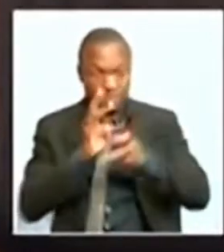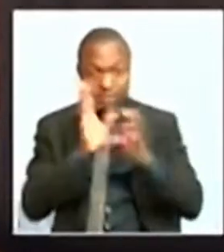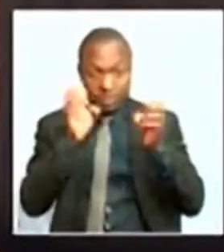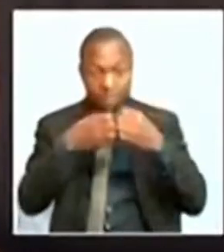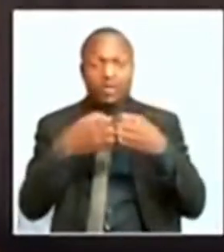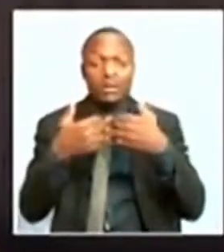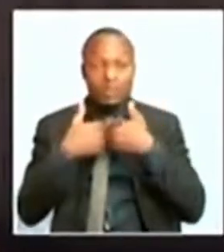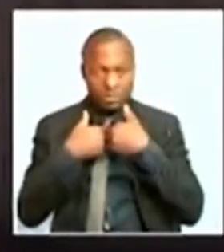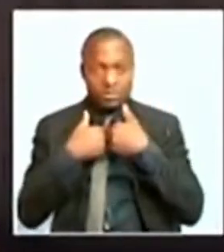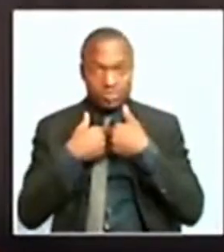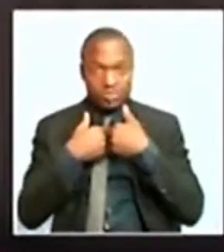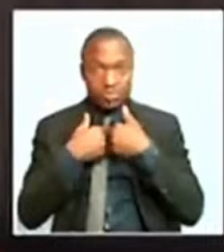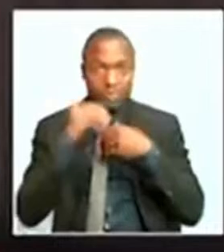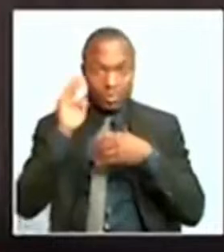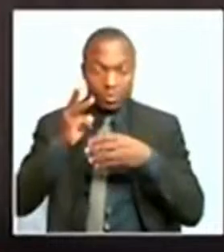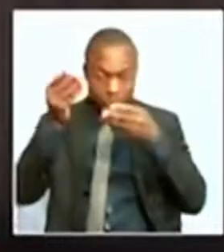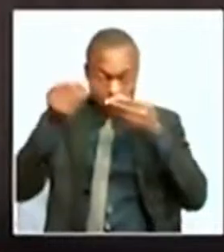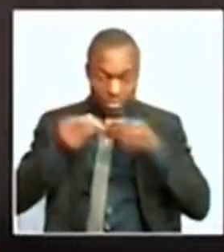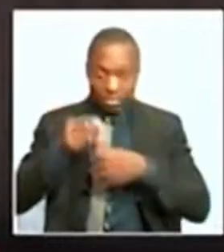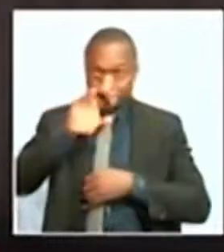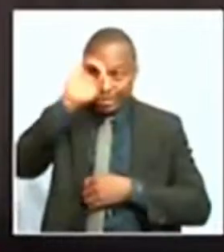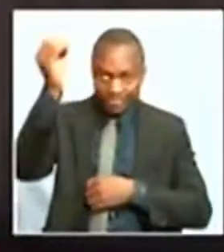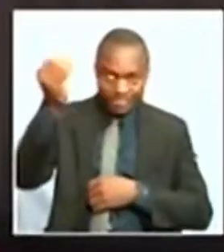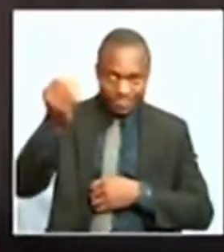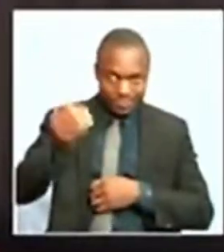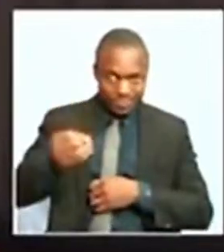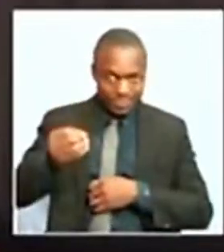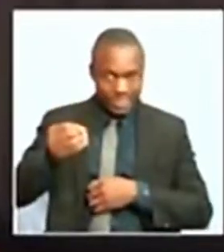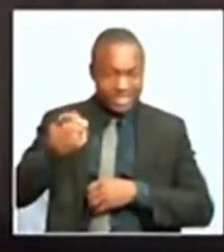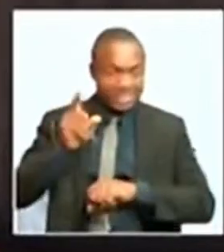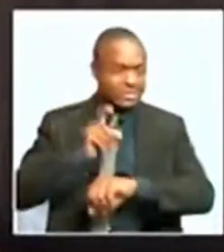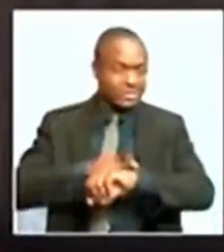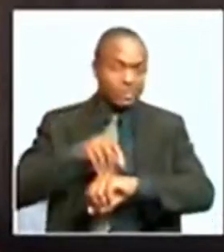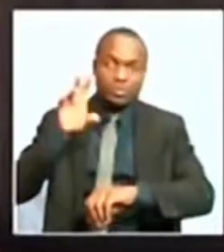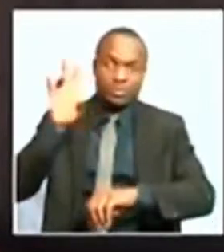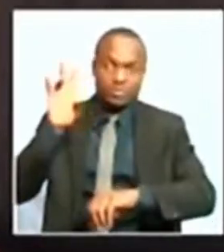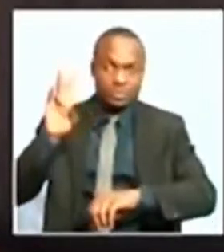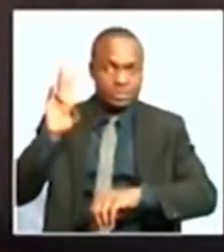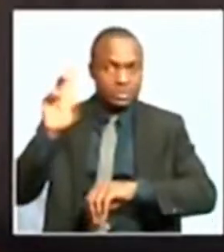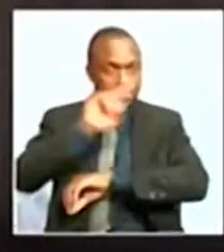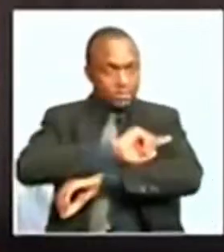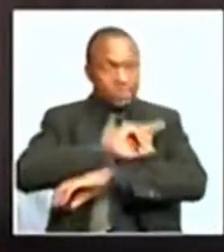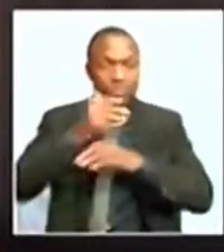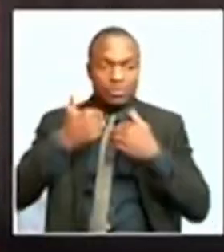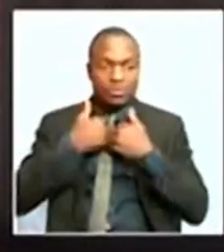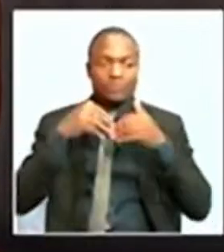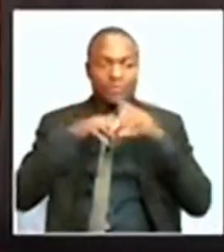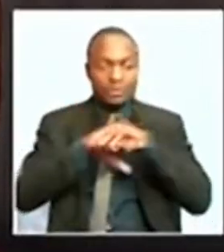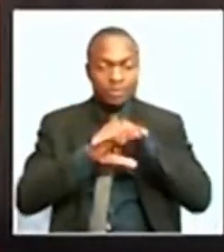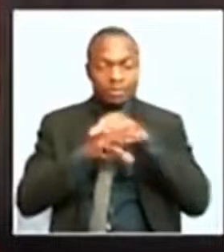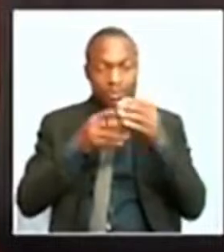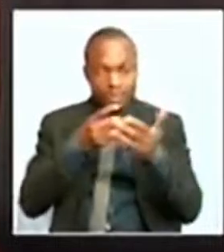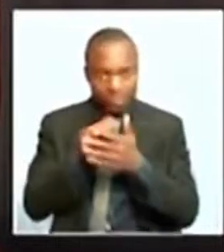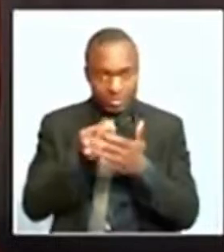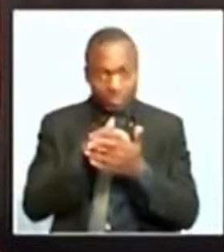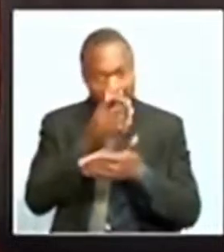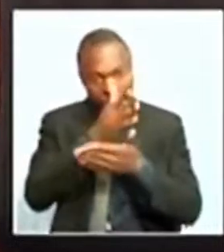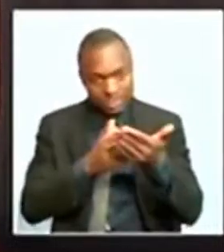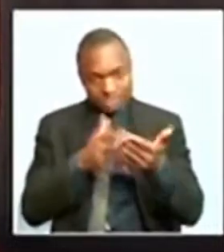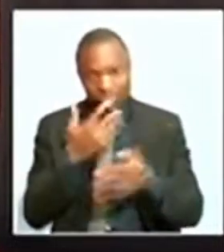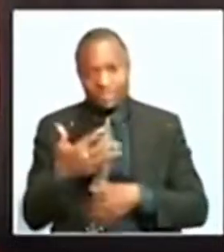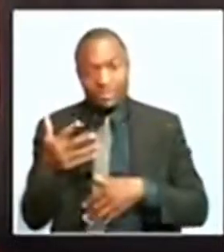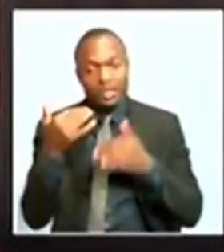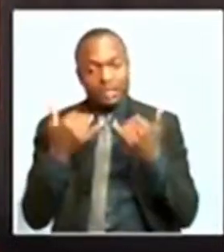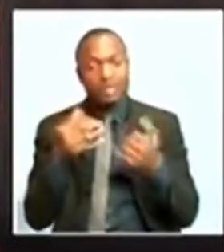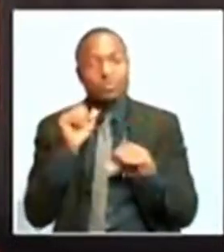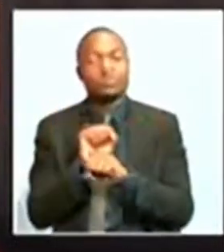could give us a certain percentage immediately. Within 7 days, we could have access to those finances. So those are some of the things that we are now